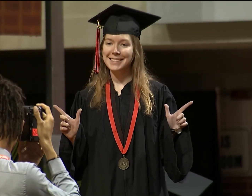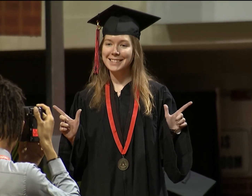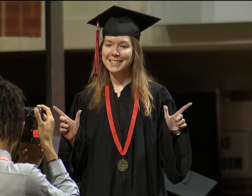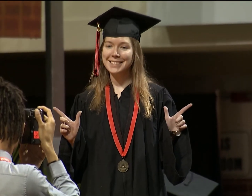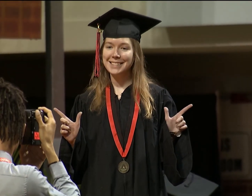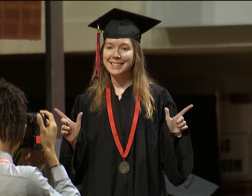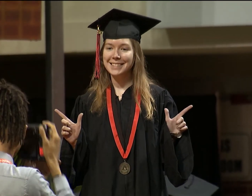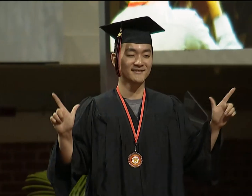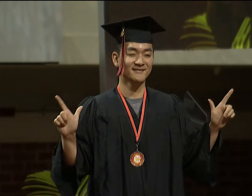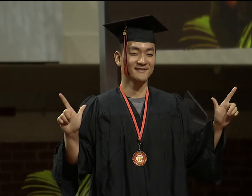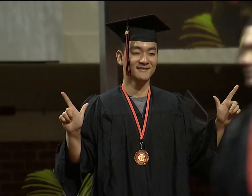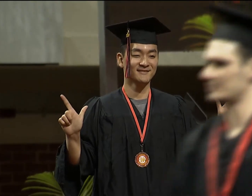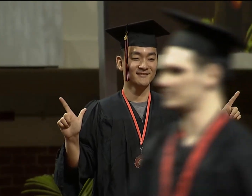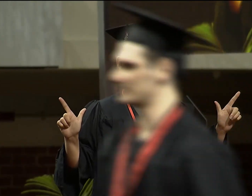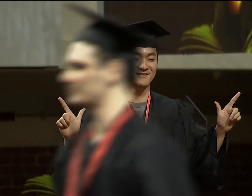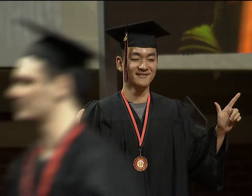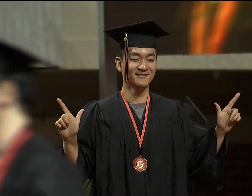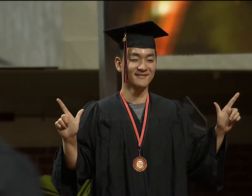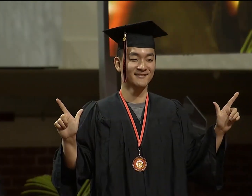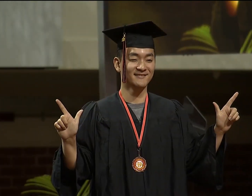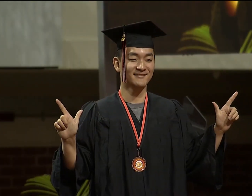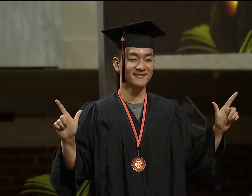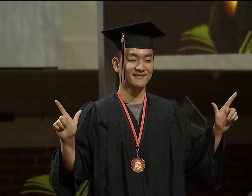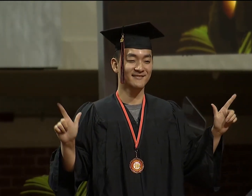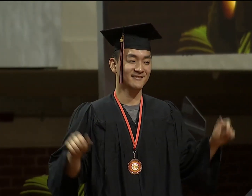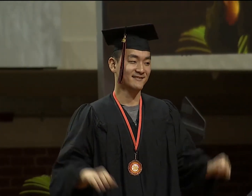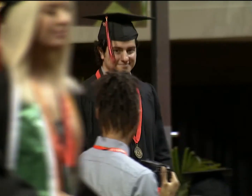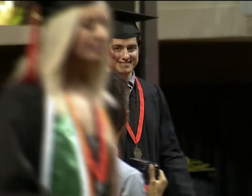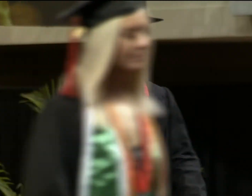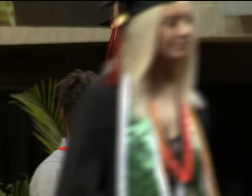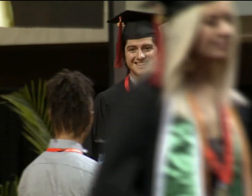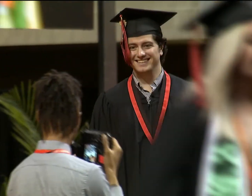Abby Rhodes. Aaron Kim.